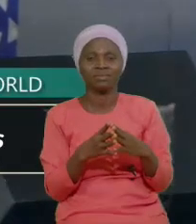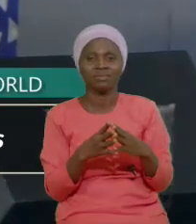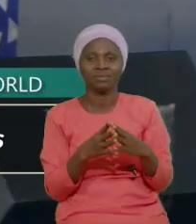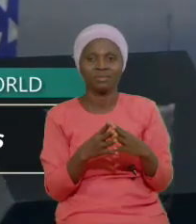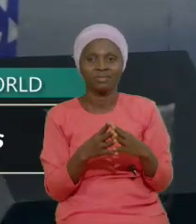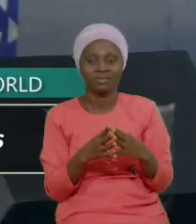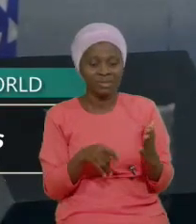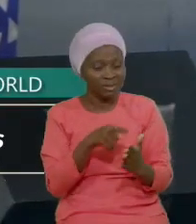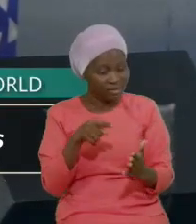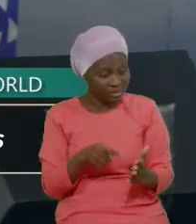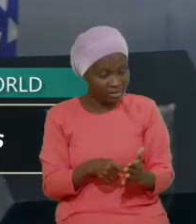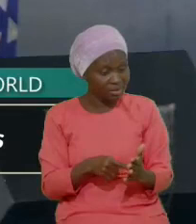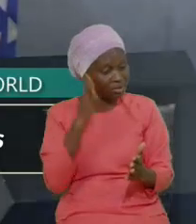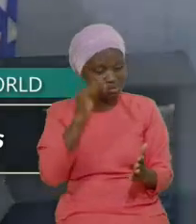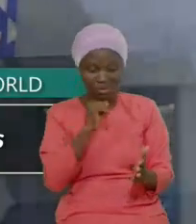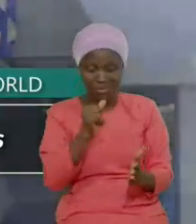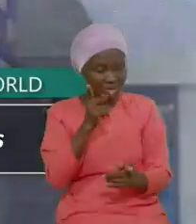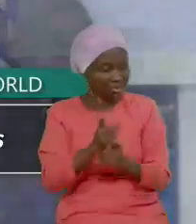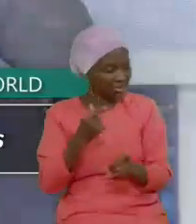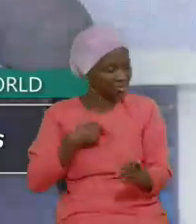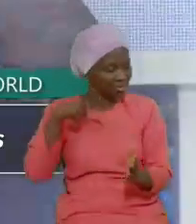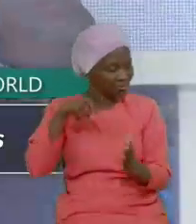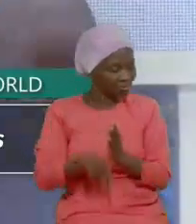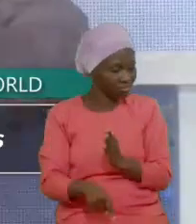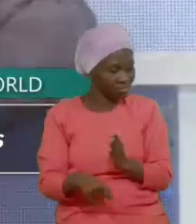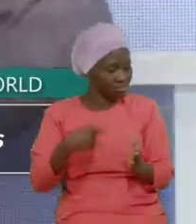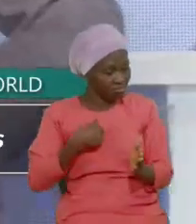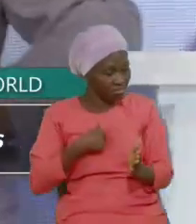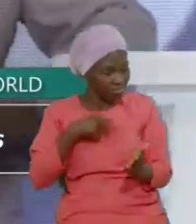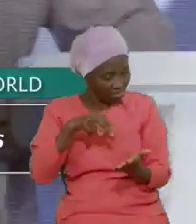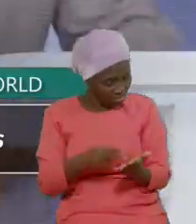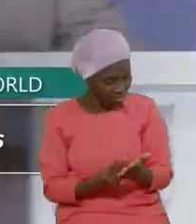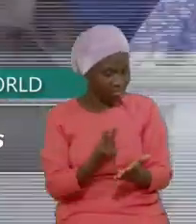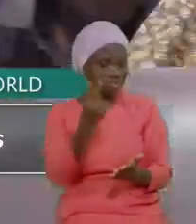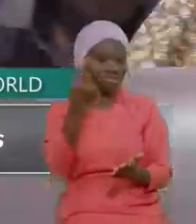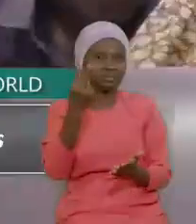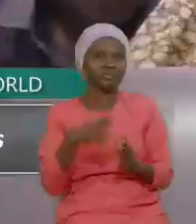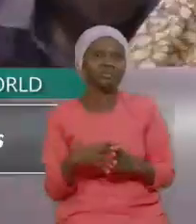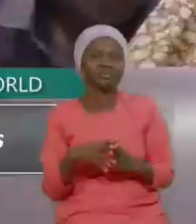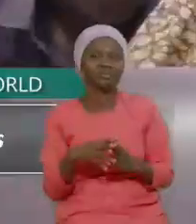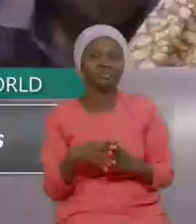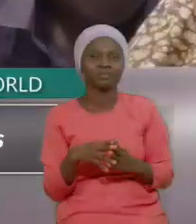This will not keep me down. I am rising up.